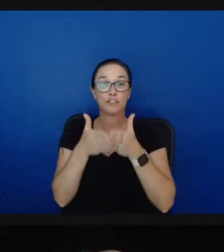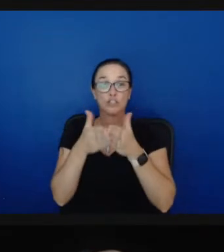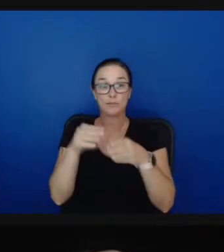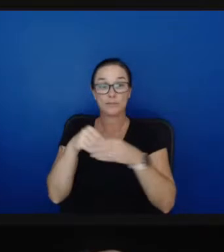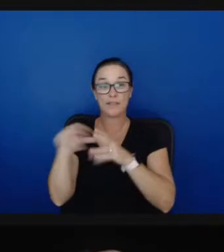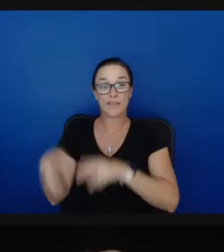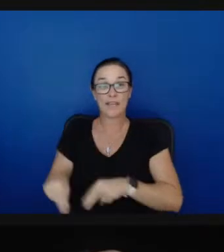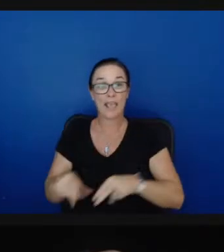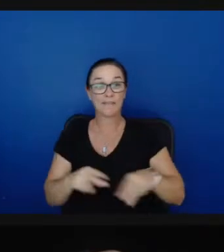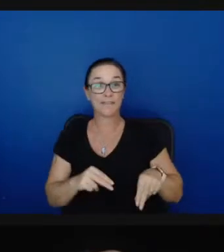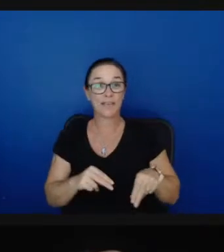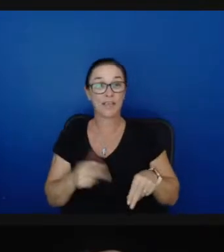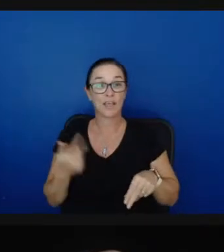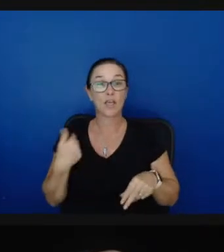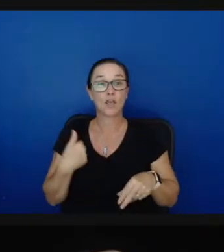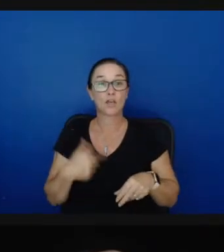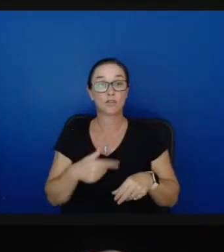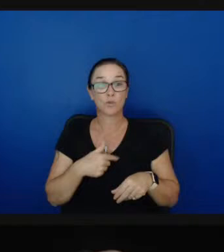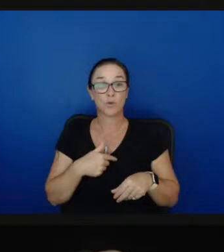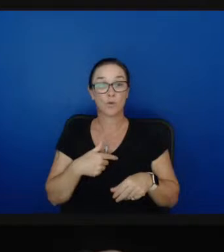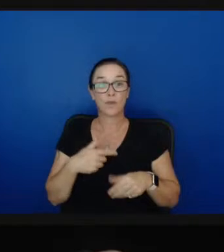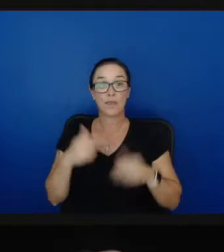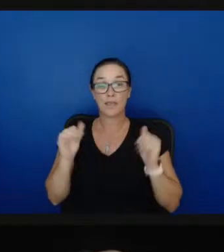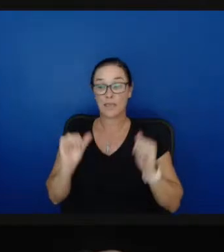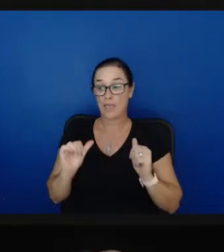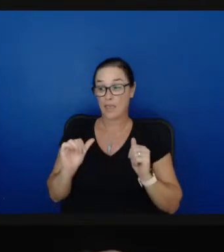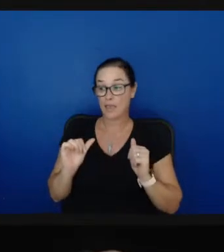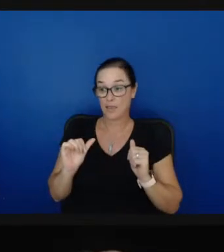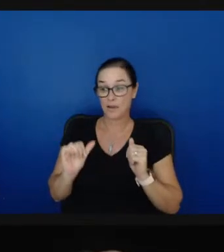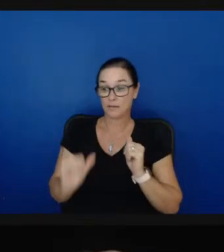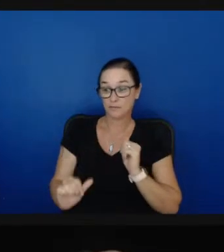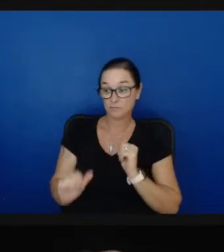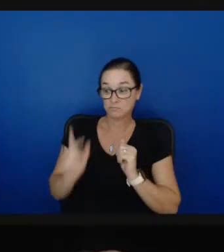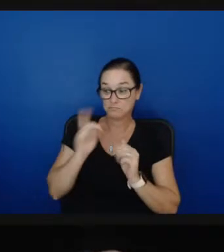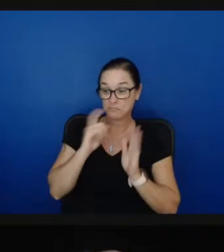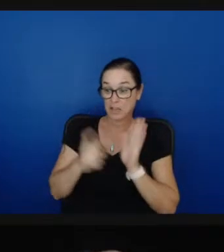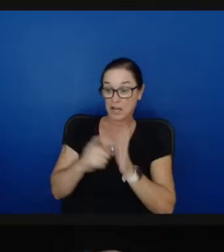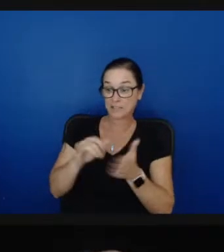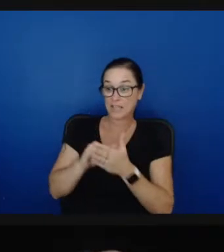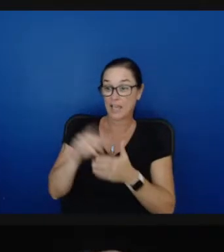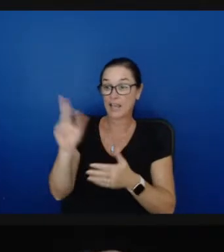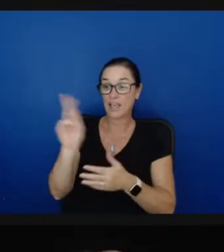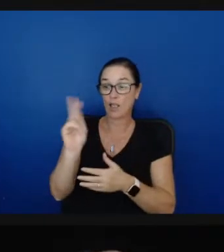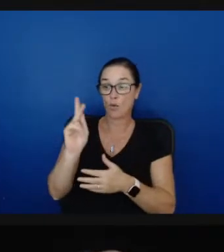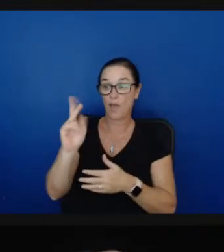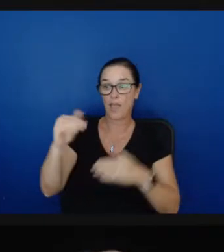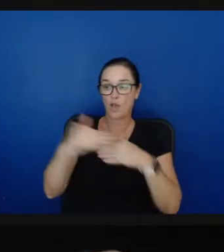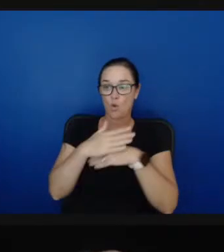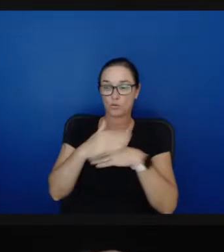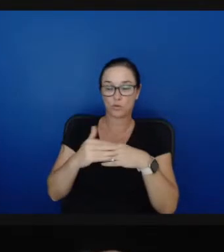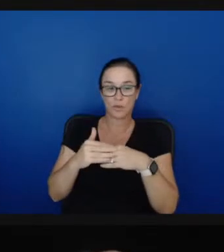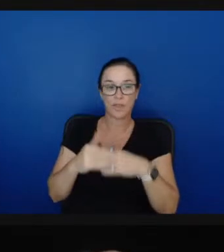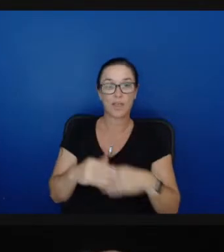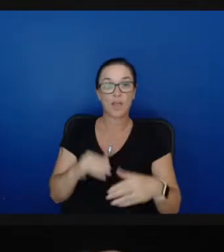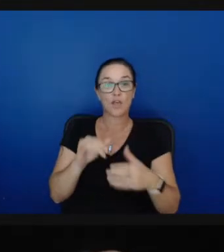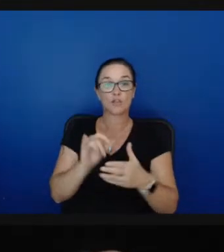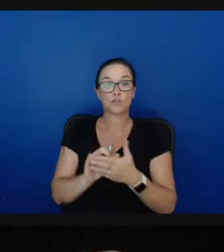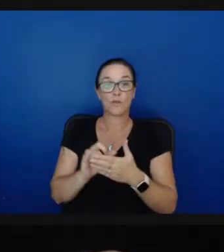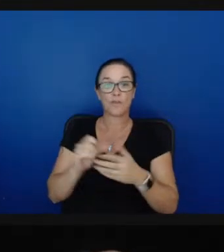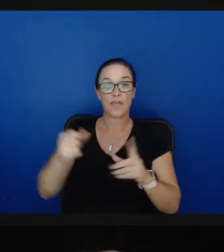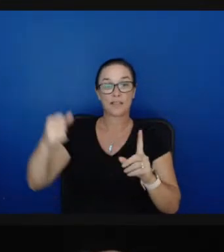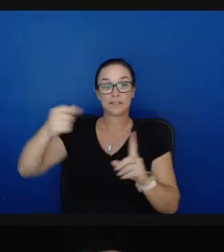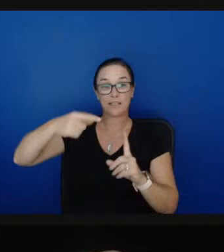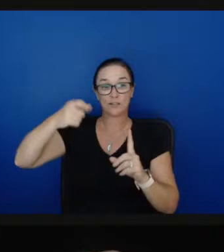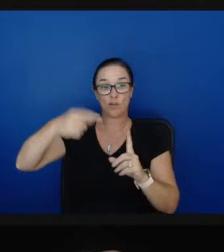can detect on Kilauea's coastal plain. And in fact, that's the distortion of that signal was what Jim Kay